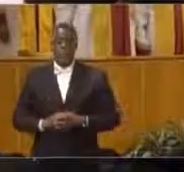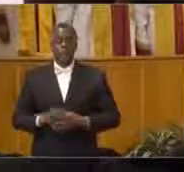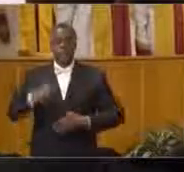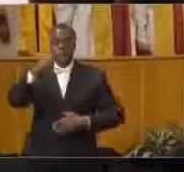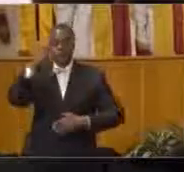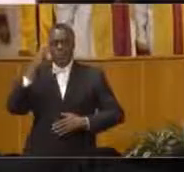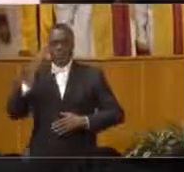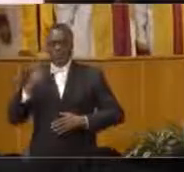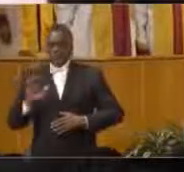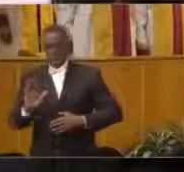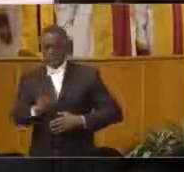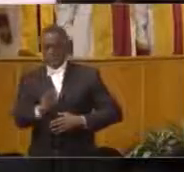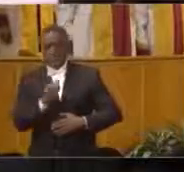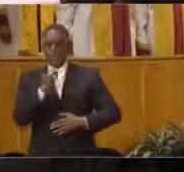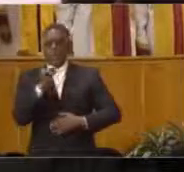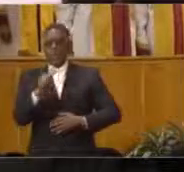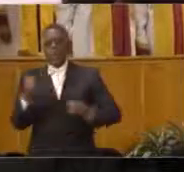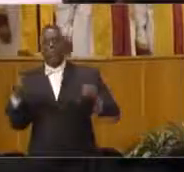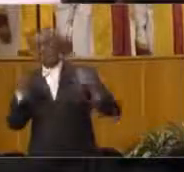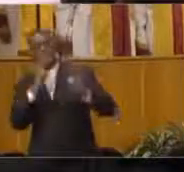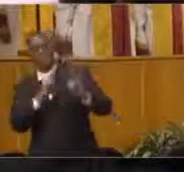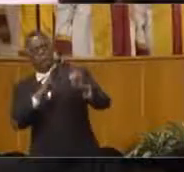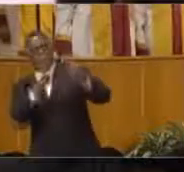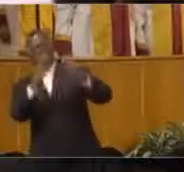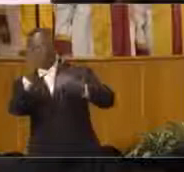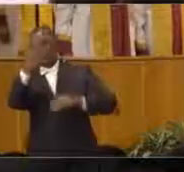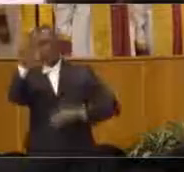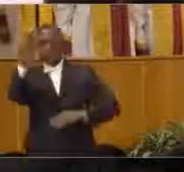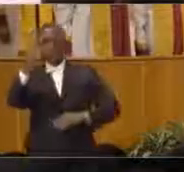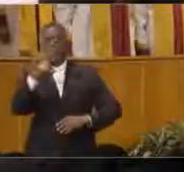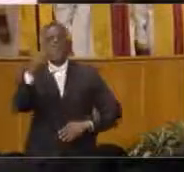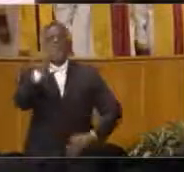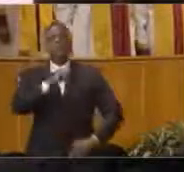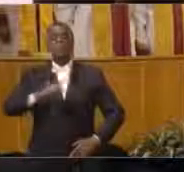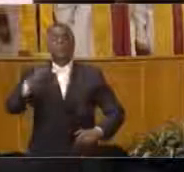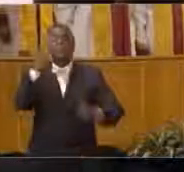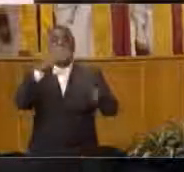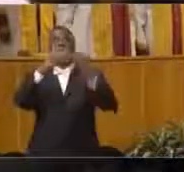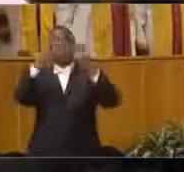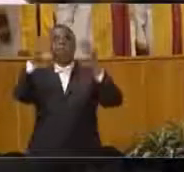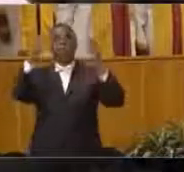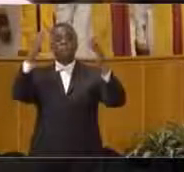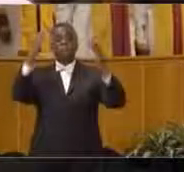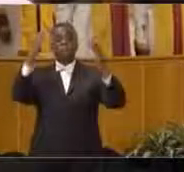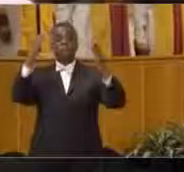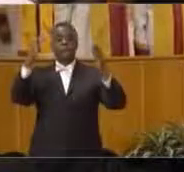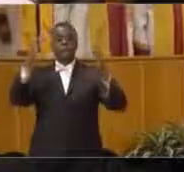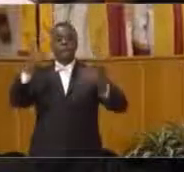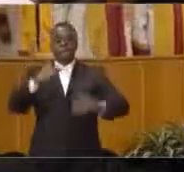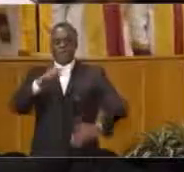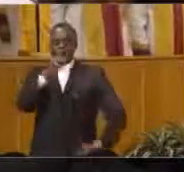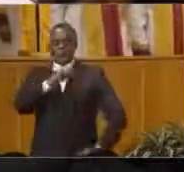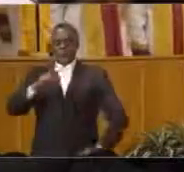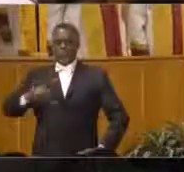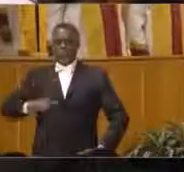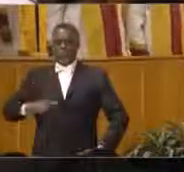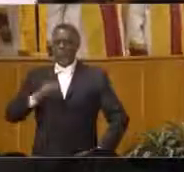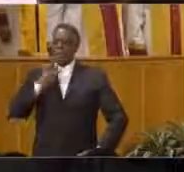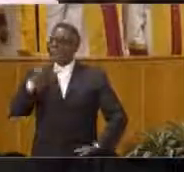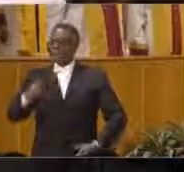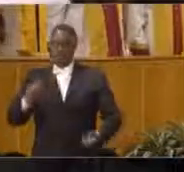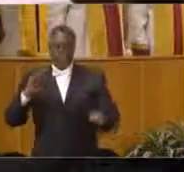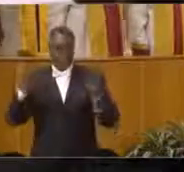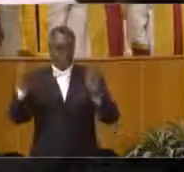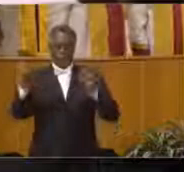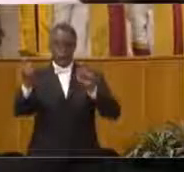Because they do not fear me, says the Lord of hosts. For I am the Lord, I do not